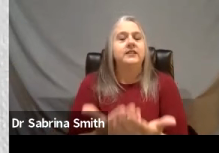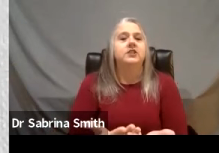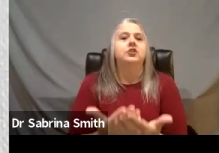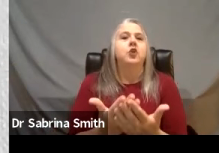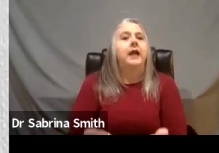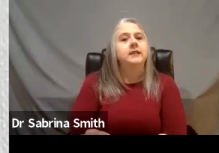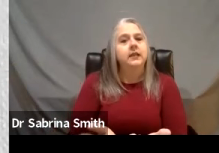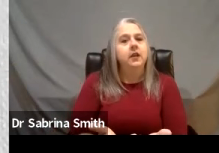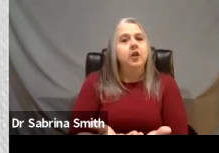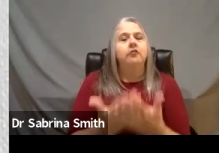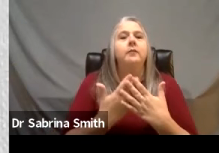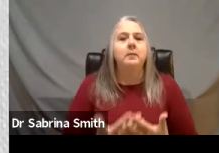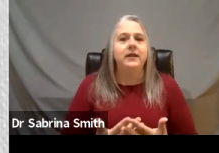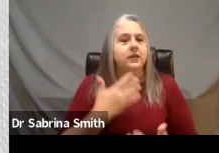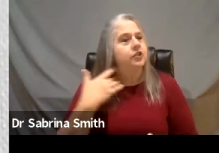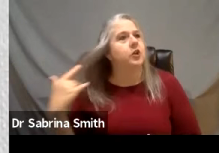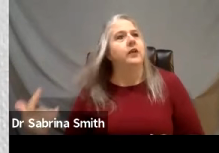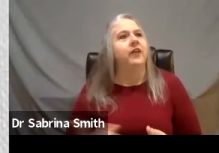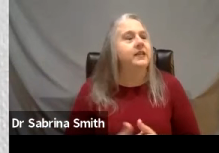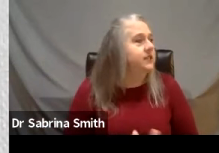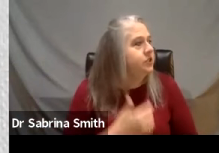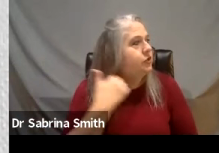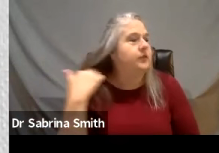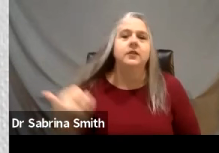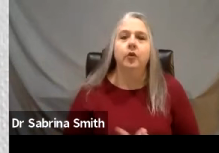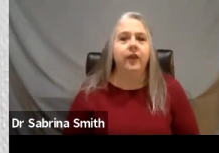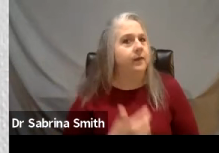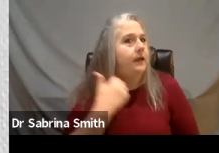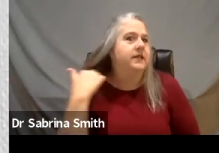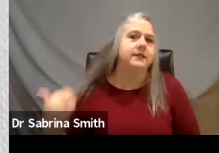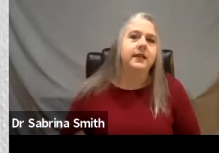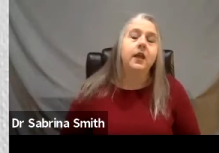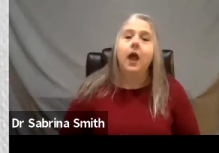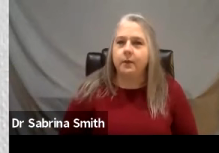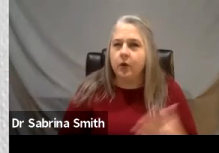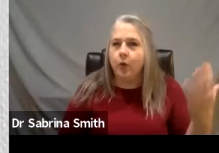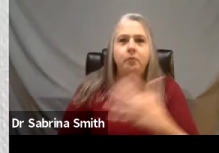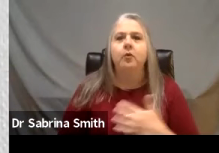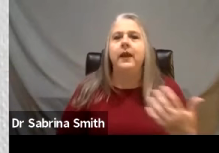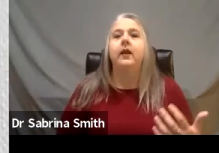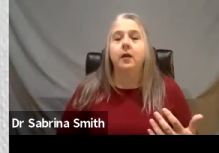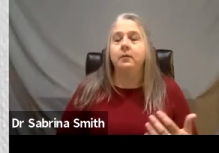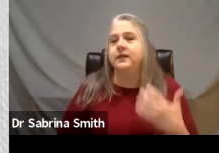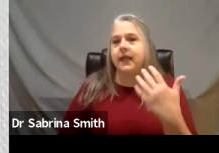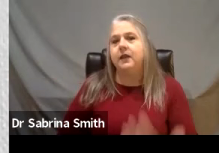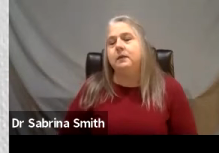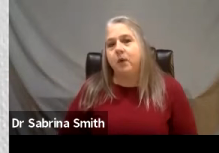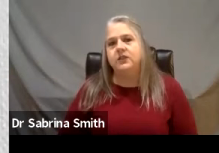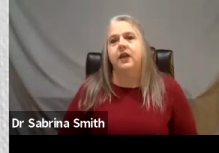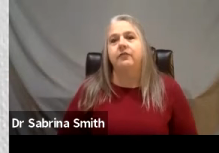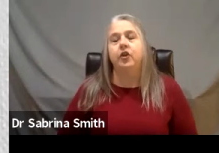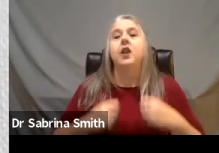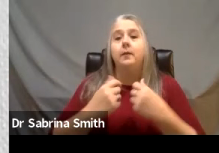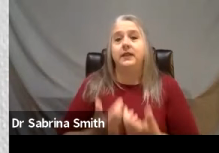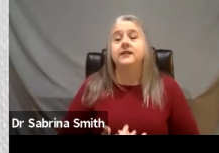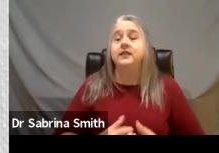anything that's distracting from the message. So if I tend to do this the whole time that I'm testing, I'm going to want to pull my hair up, because I can be marked